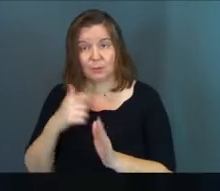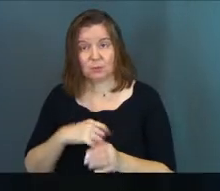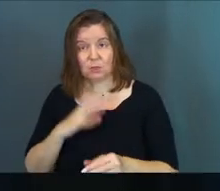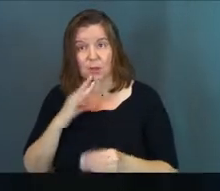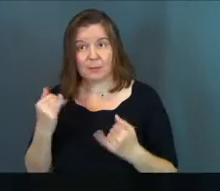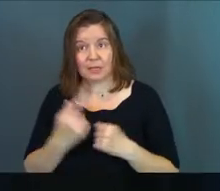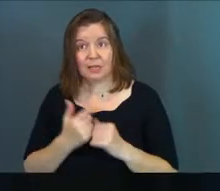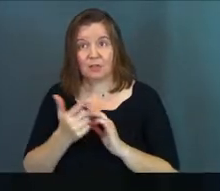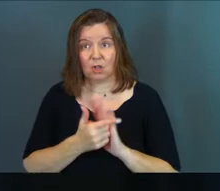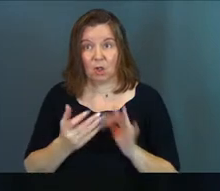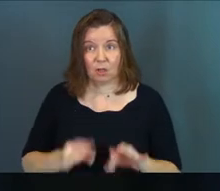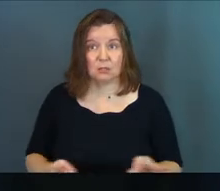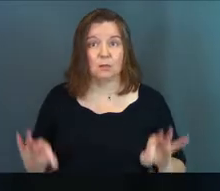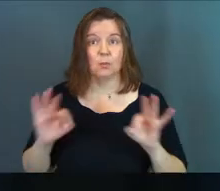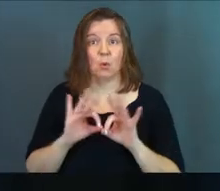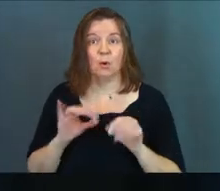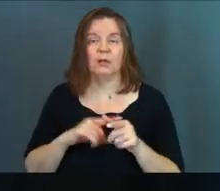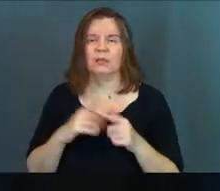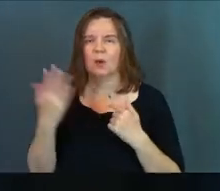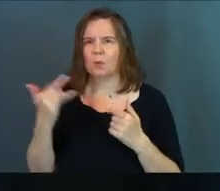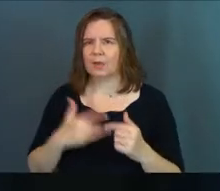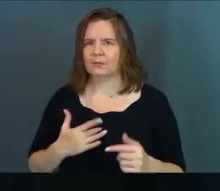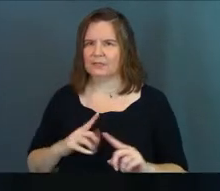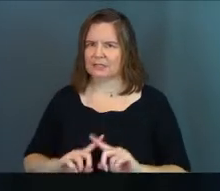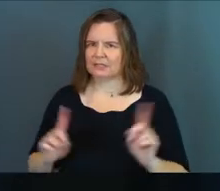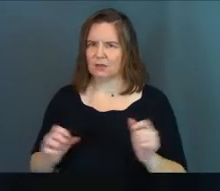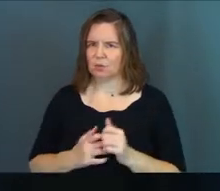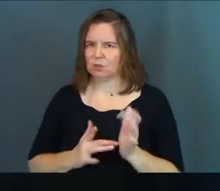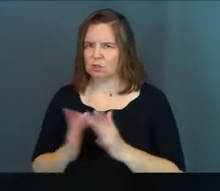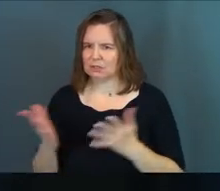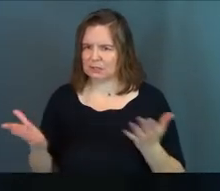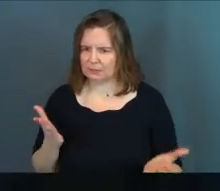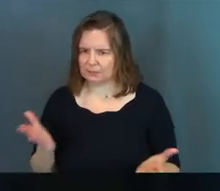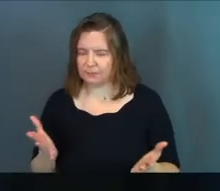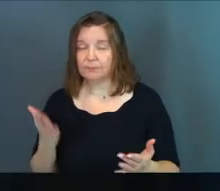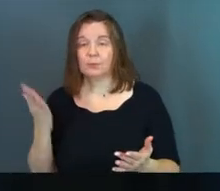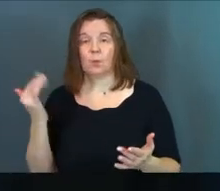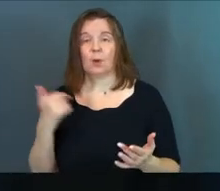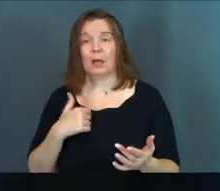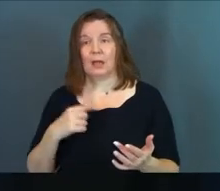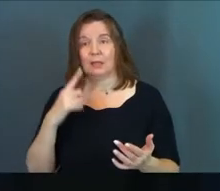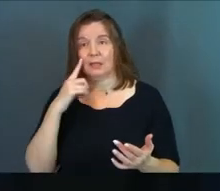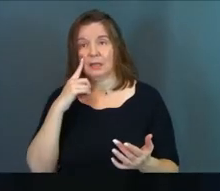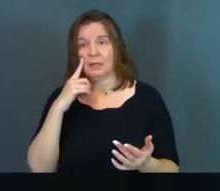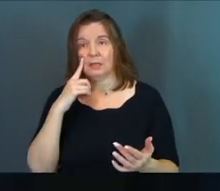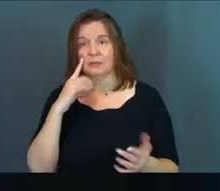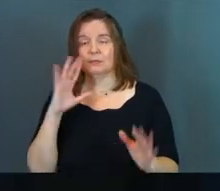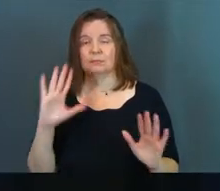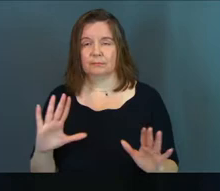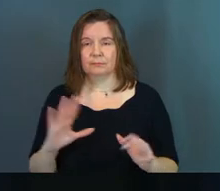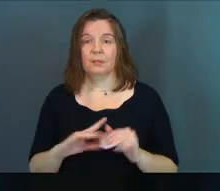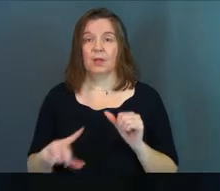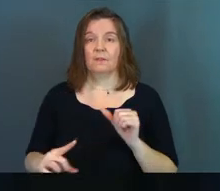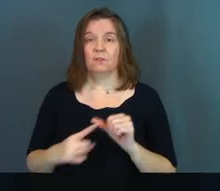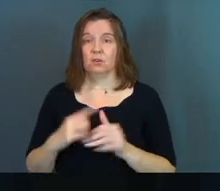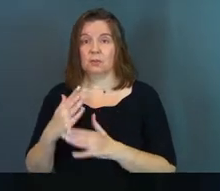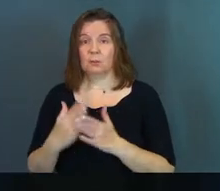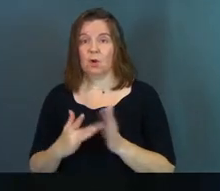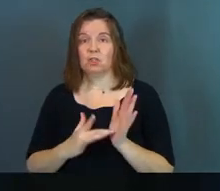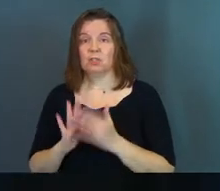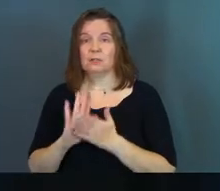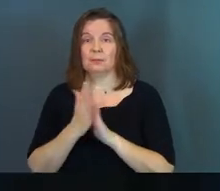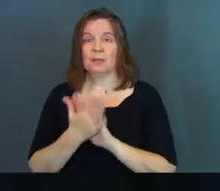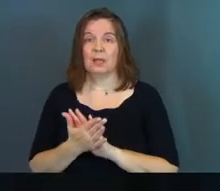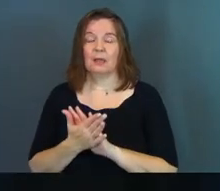that's what we're talking about today, if the law is important, then why does it feel different with Jesus? Here's why I think that is. So first part is